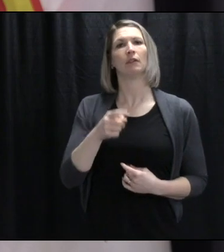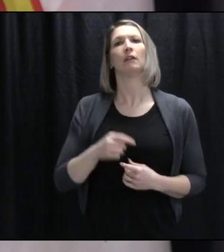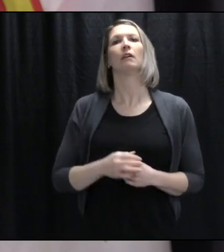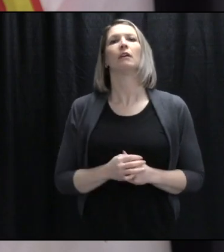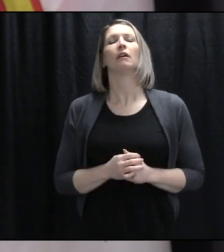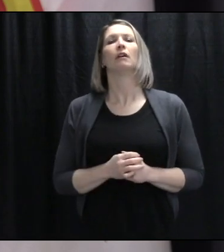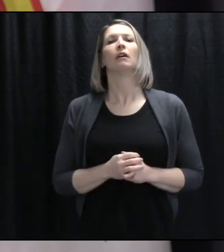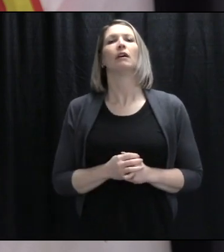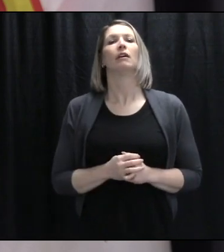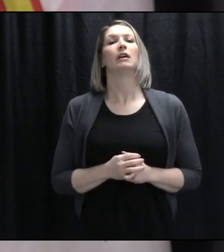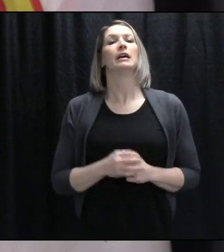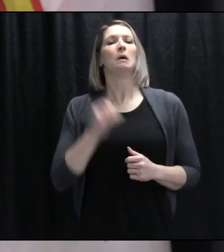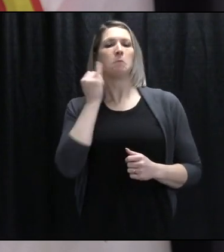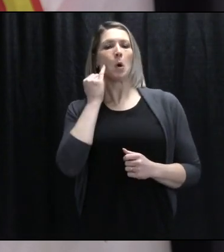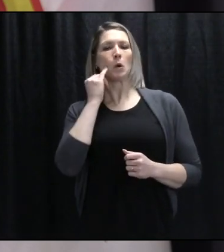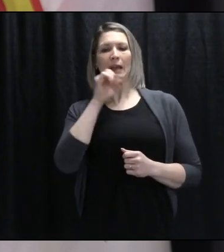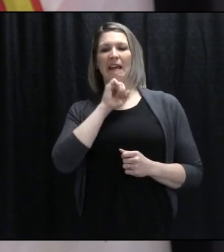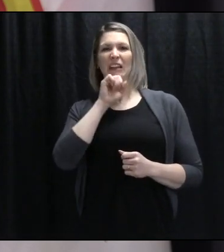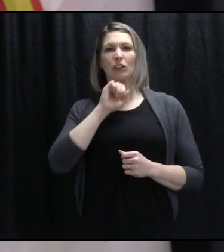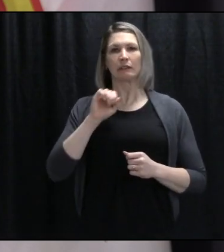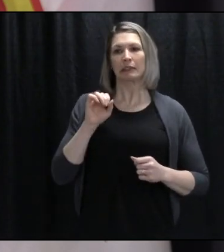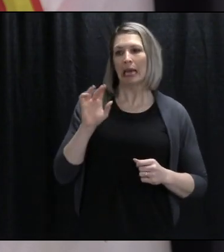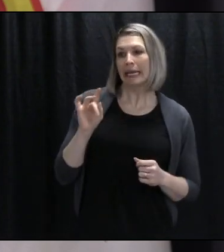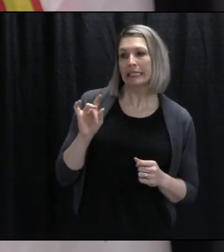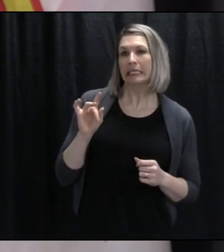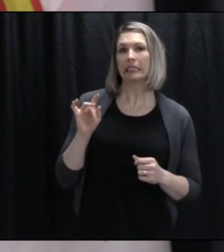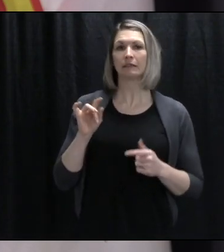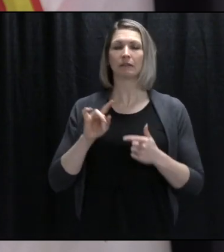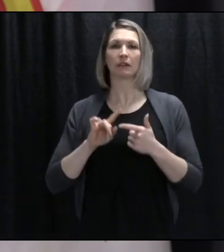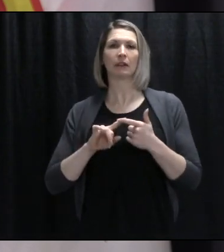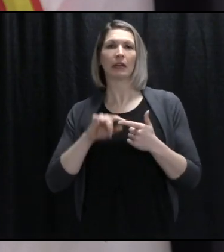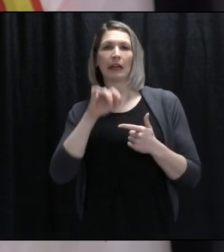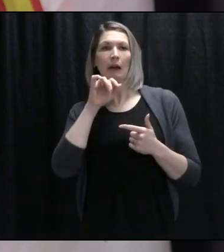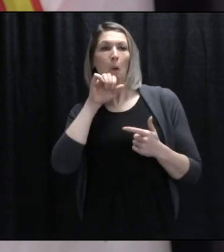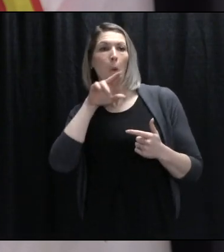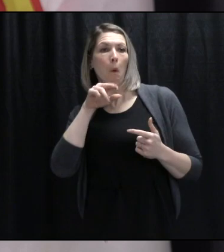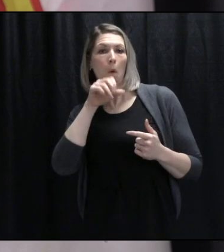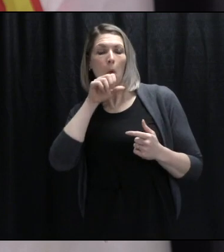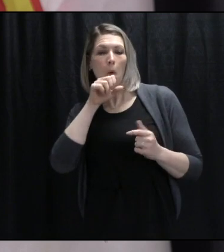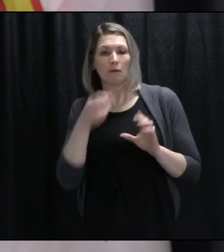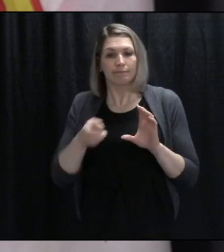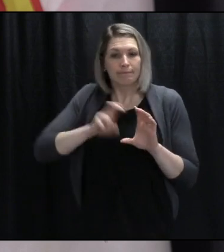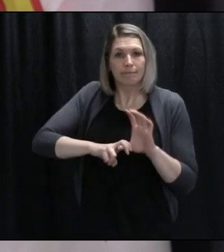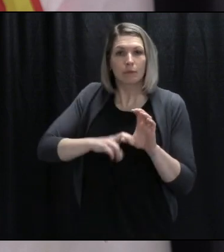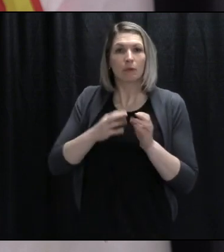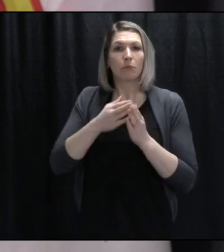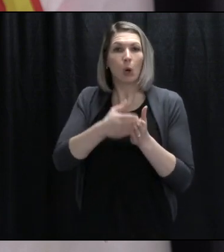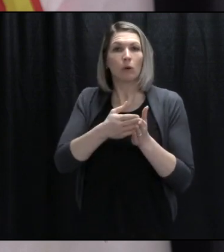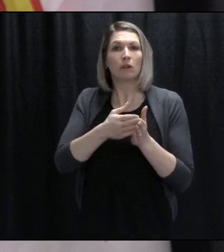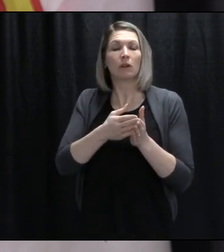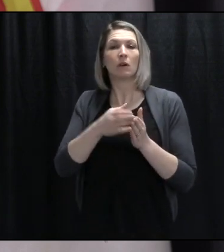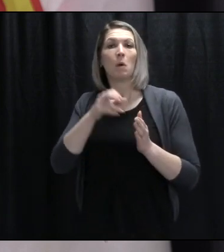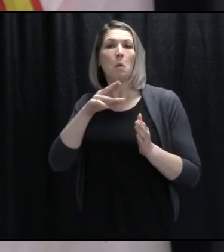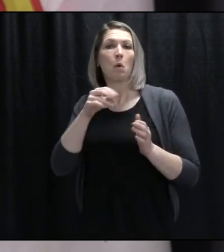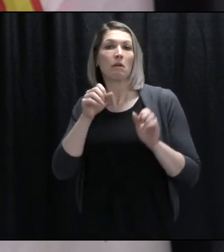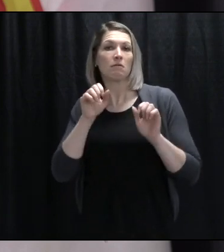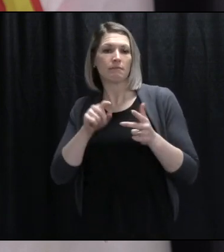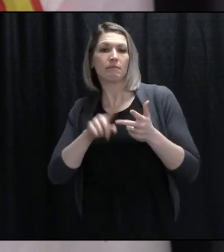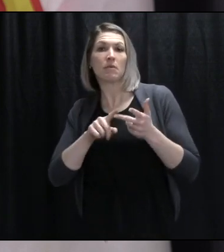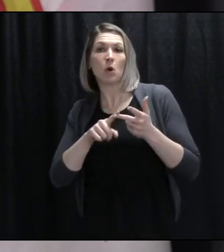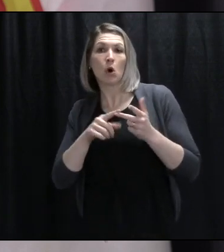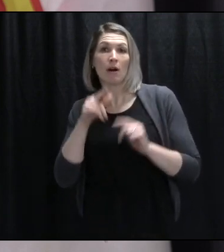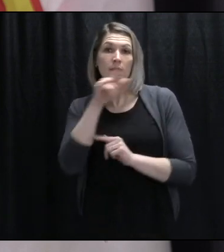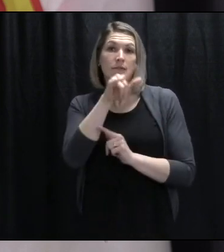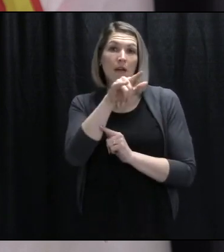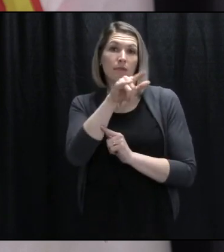enough to drive, if you're old enough to get on a ferry, or old enough to get on an airplane, you're